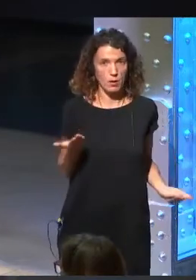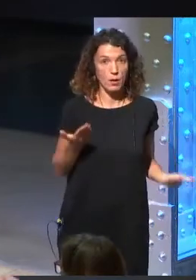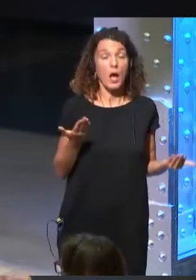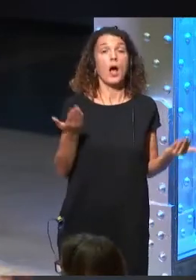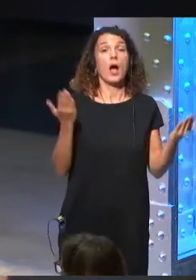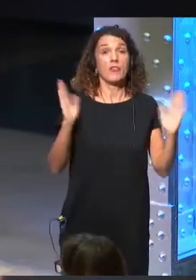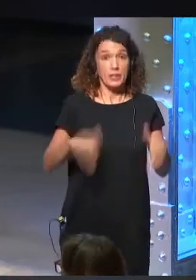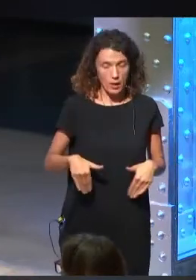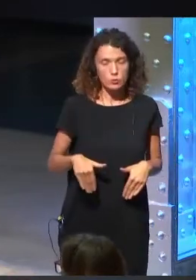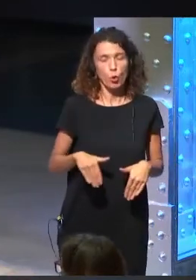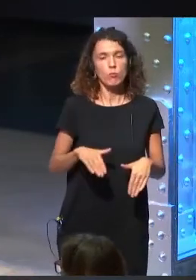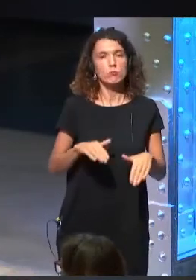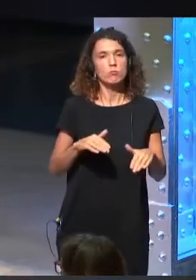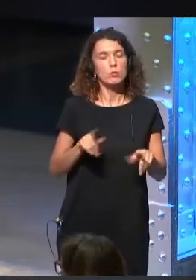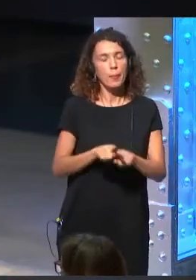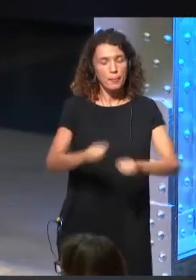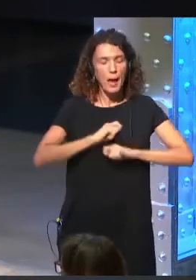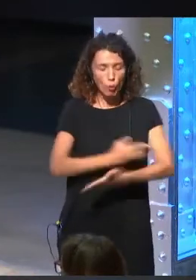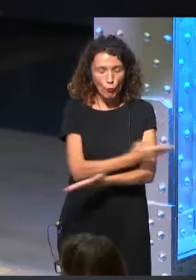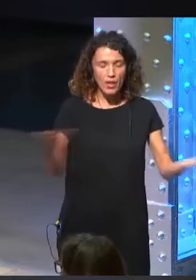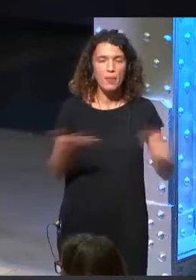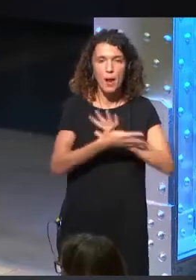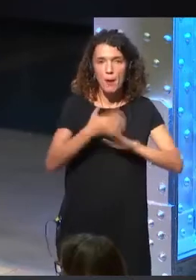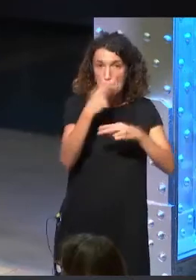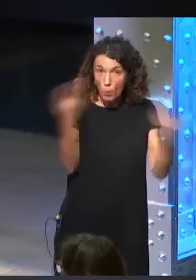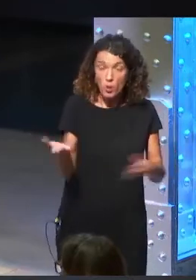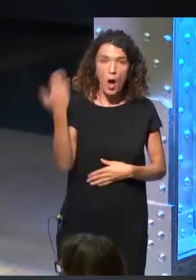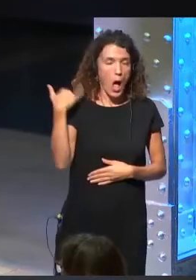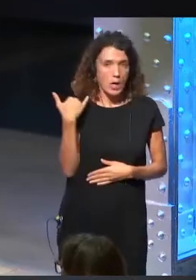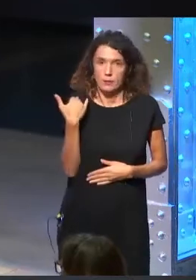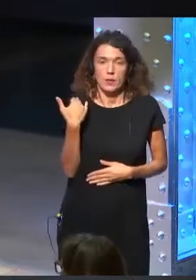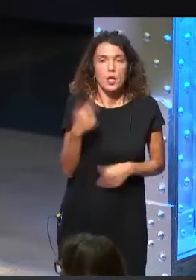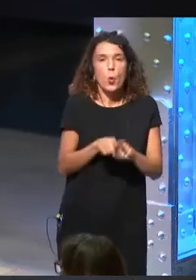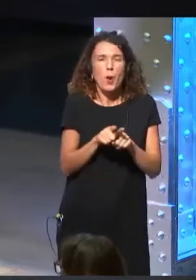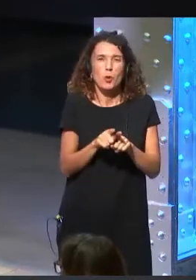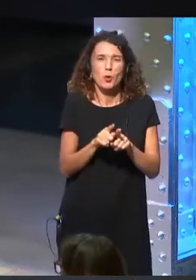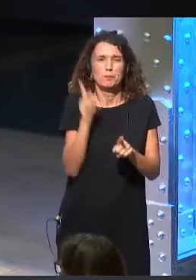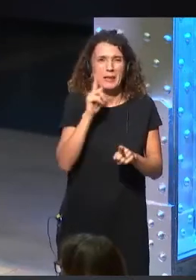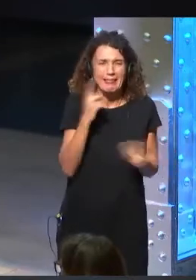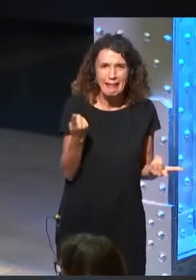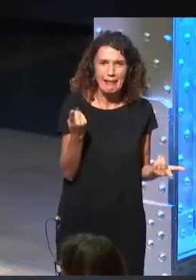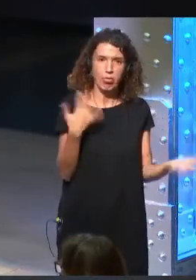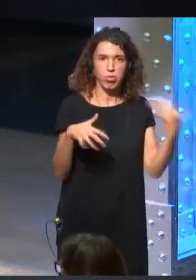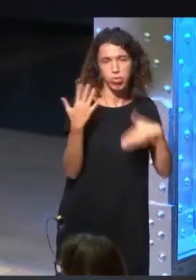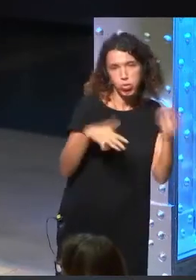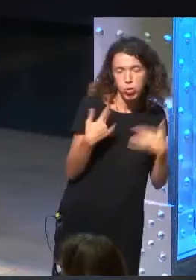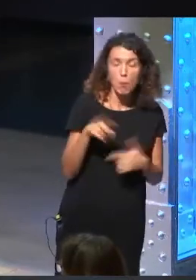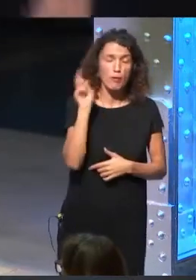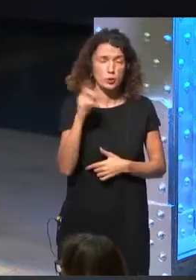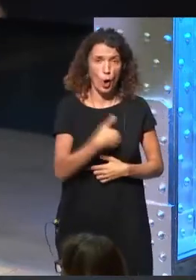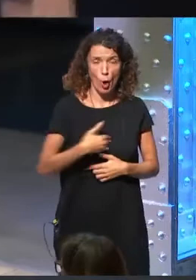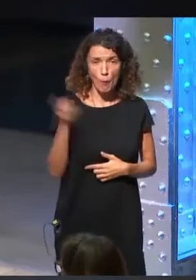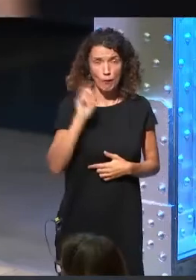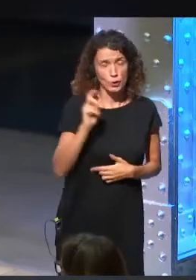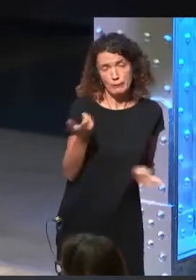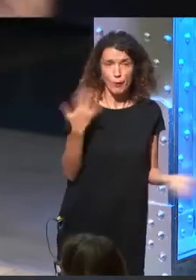me the confidence to speak. Because before, I thought I was pretending to be an academic. I was pretending to be a participant. I